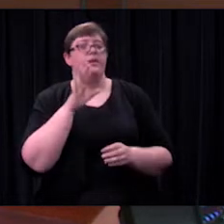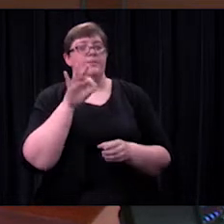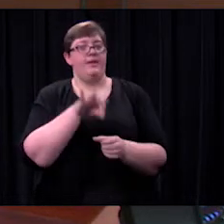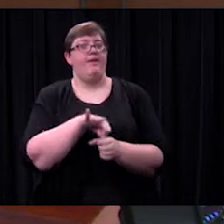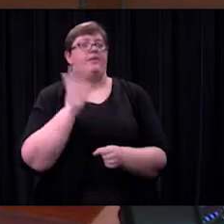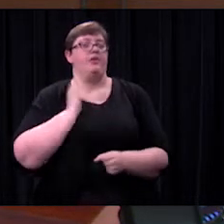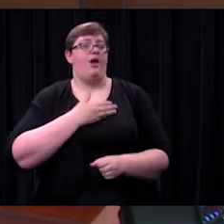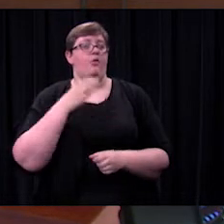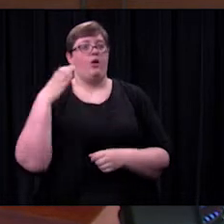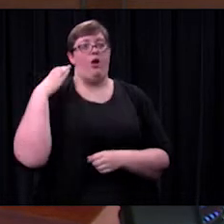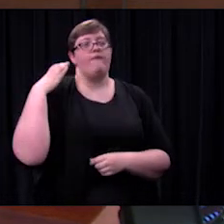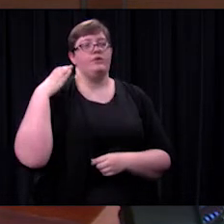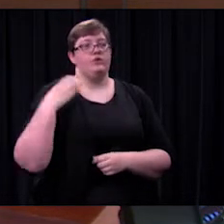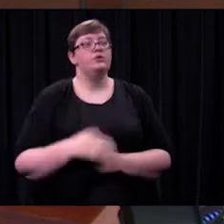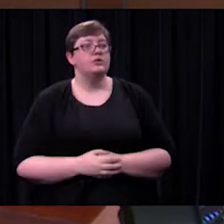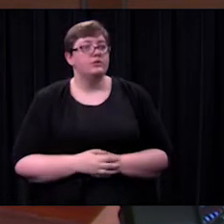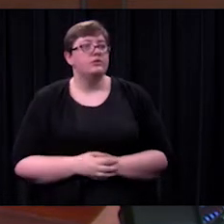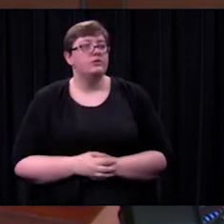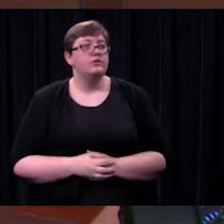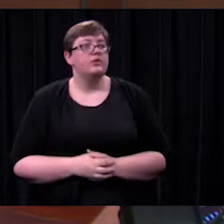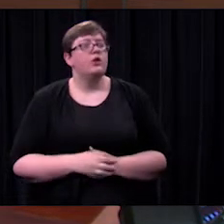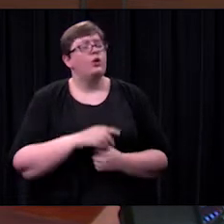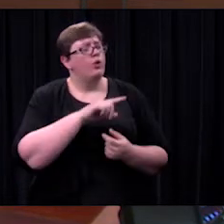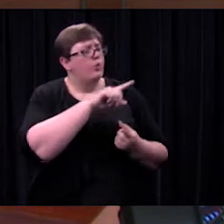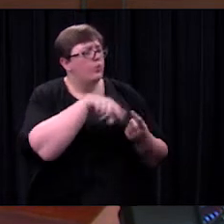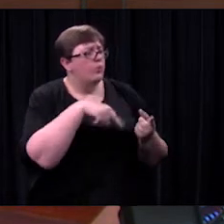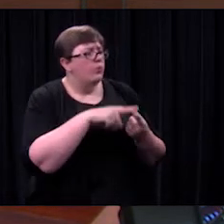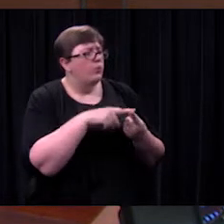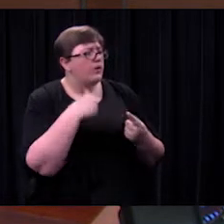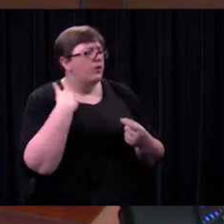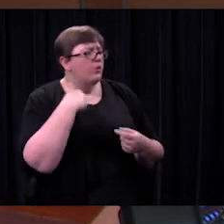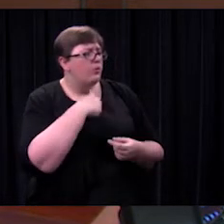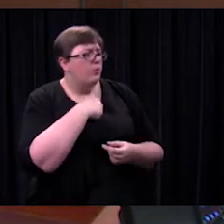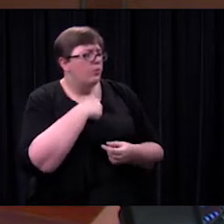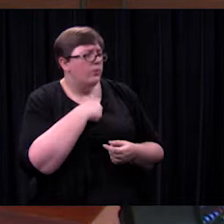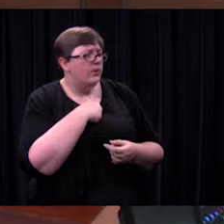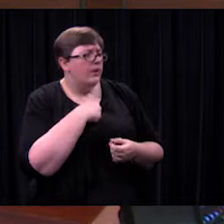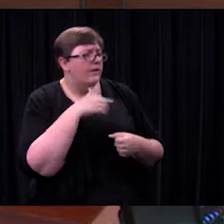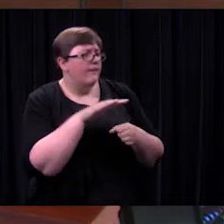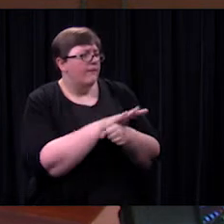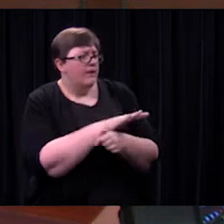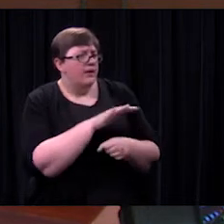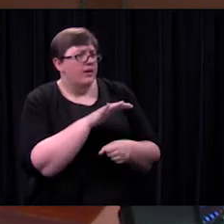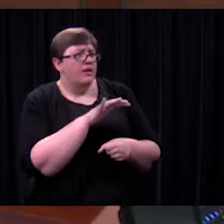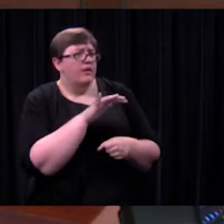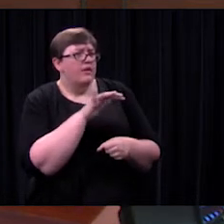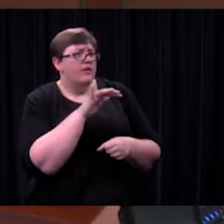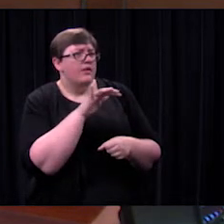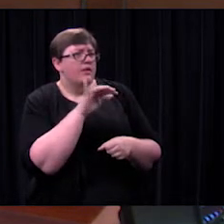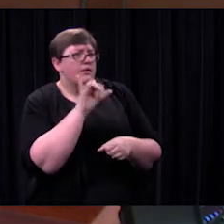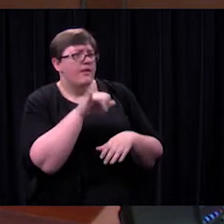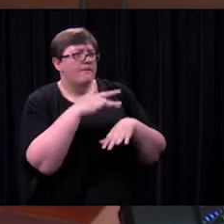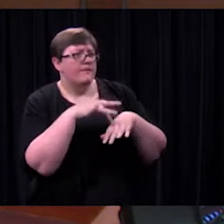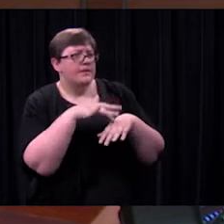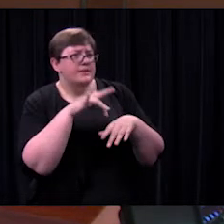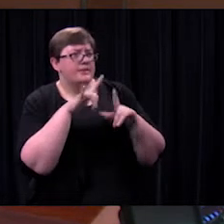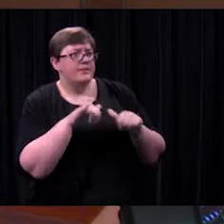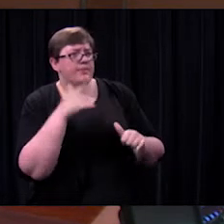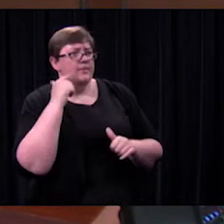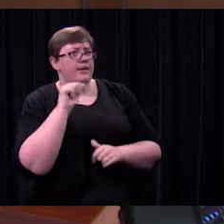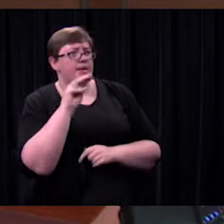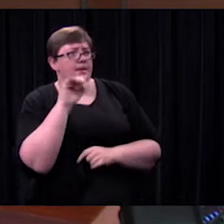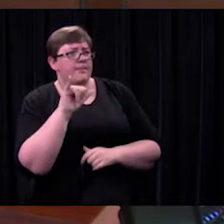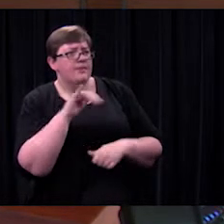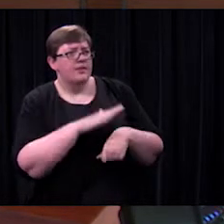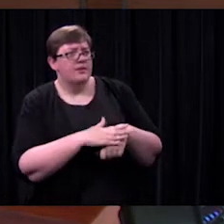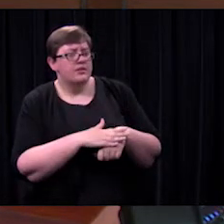officers. I think we'll need to, when do we fill our ex officio at the same time? Because Amy is currently serving on the Olathe